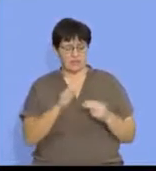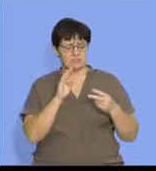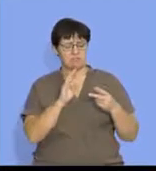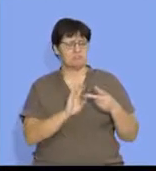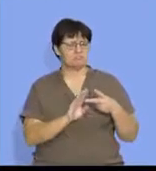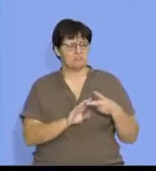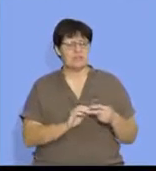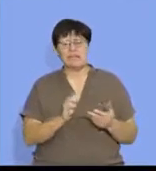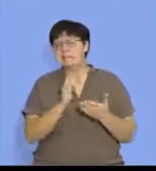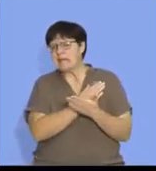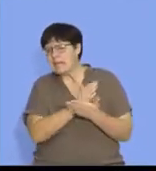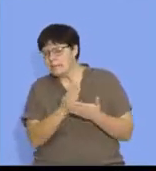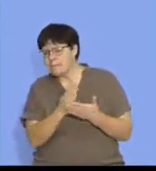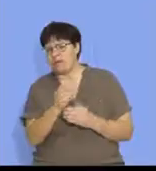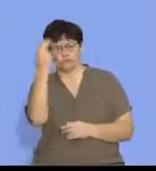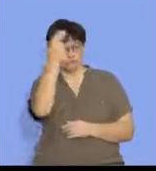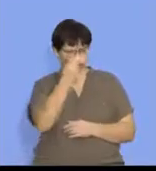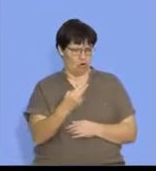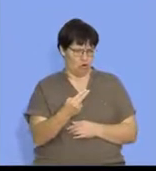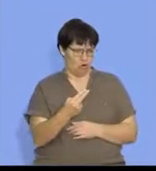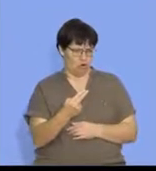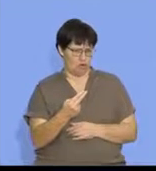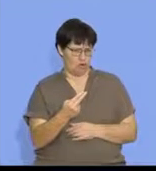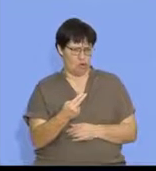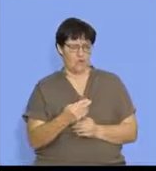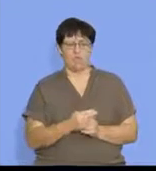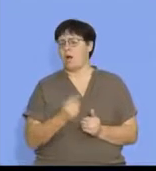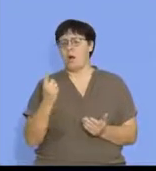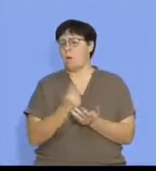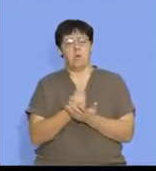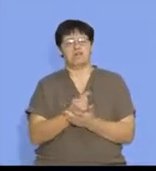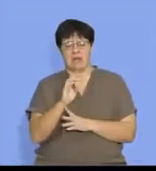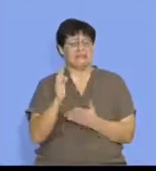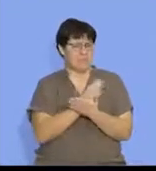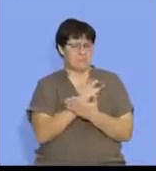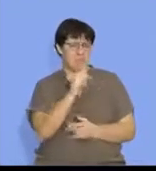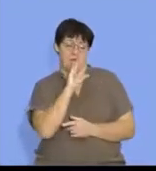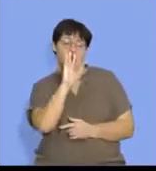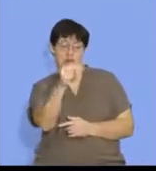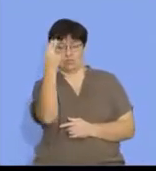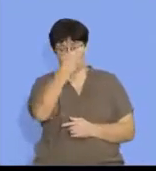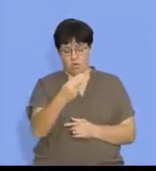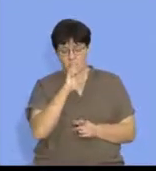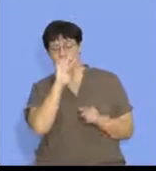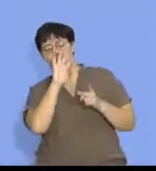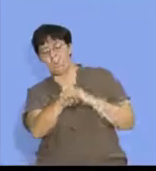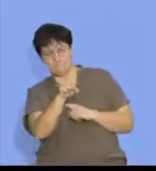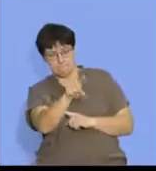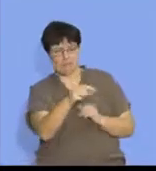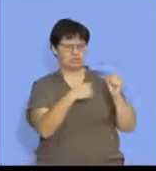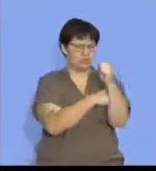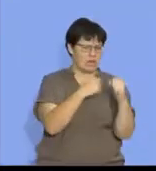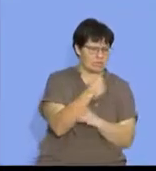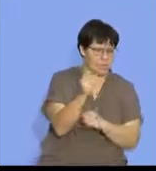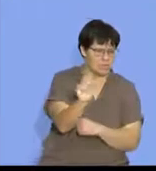label it. Sometimes draw it, okay, not often, but you need to be able to recognize it. What are the